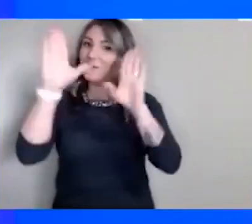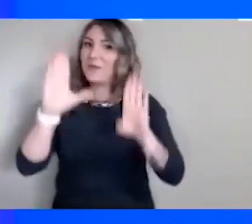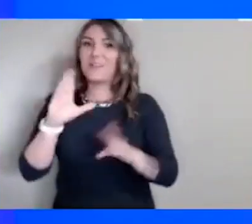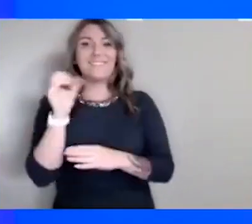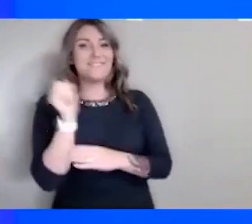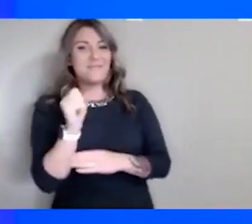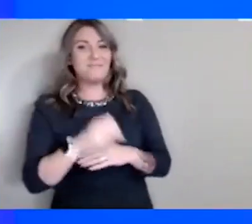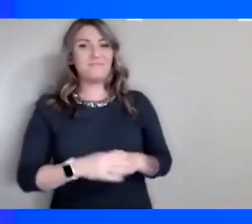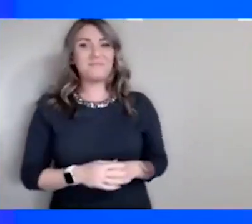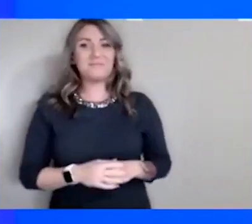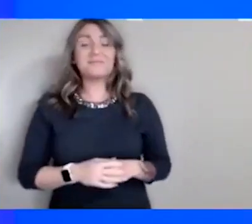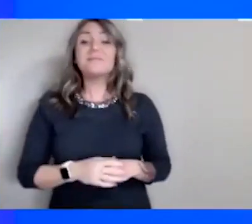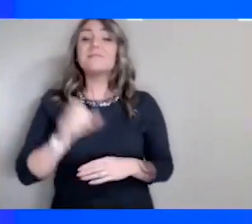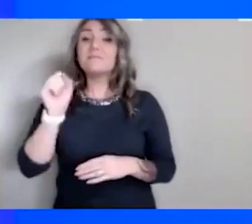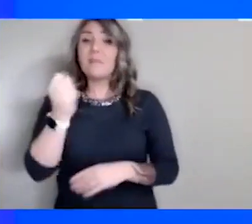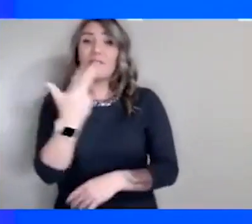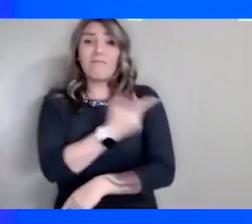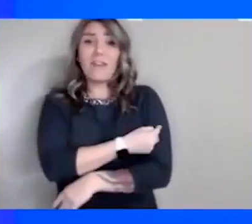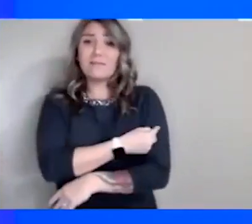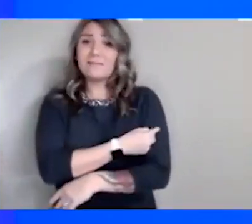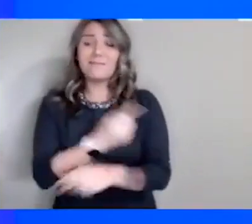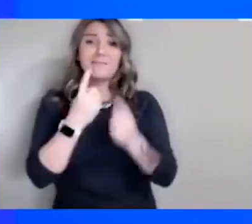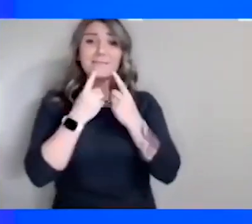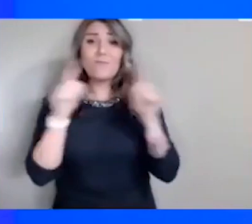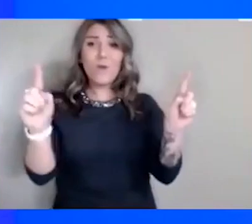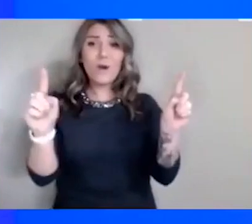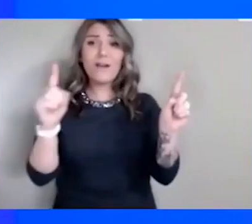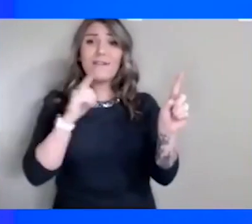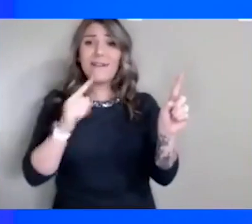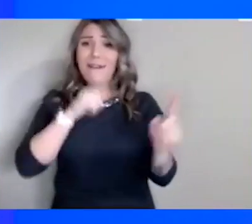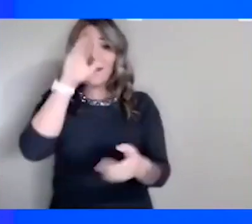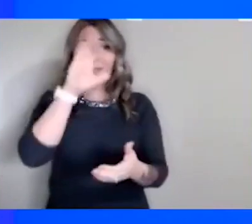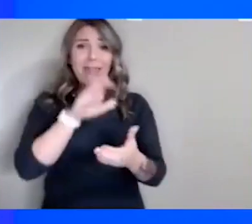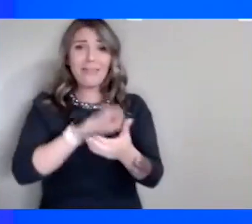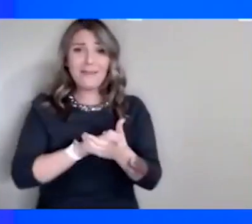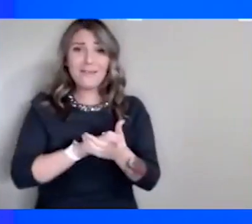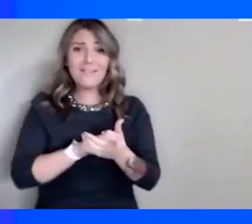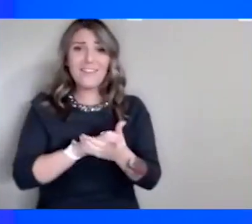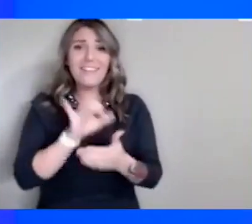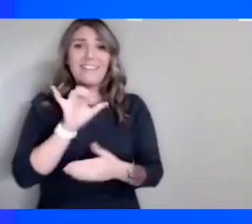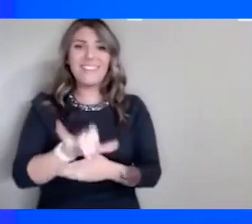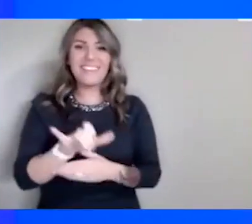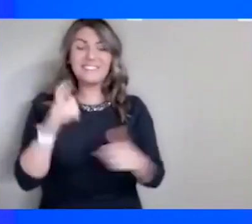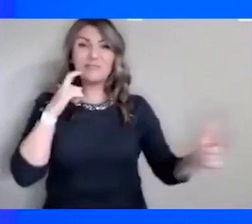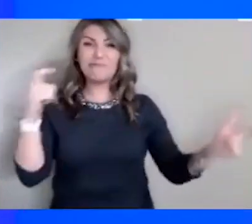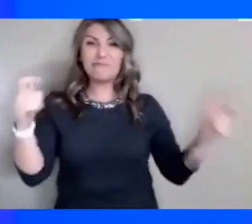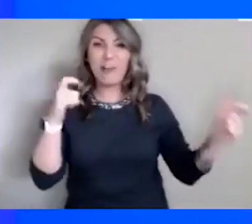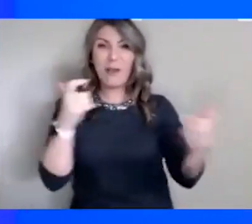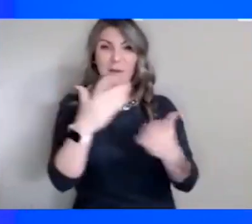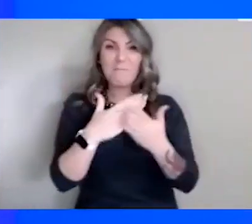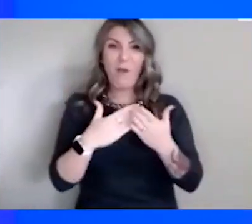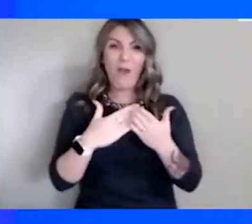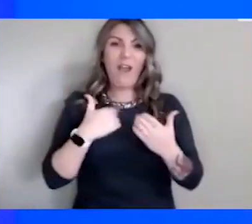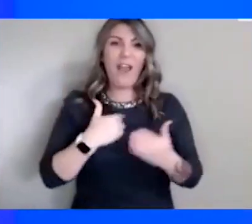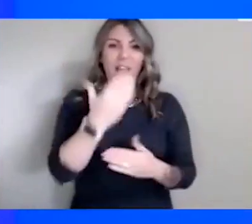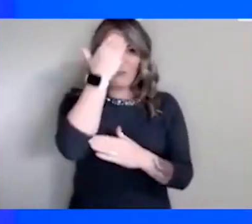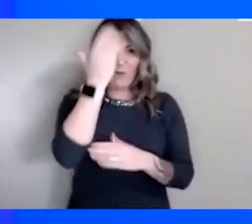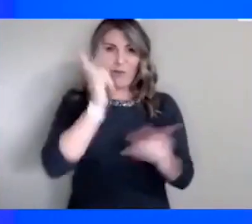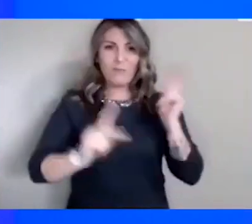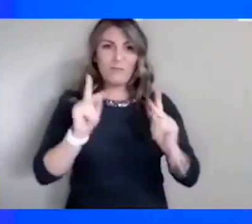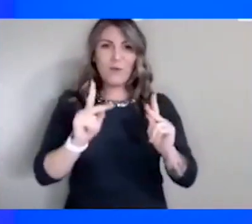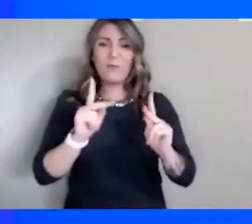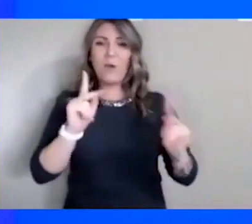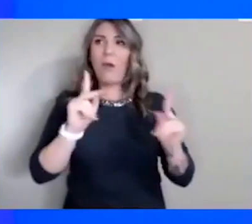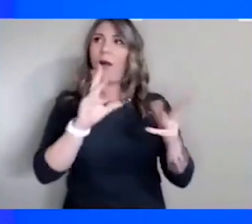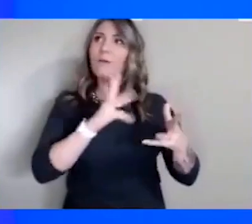again, vaccinations are working. Vaccines I work. have to believe that is the biggest part of that, because we know that people are getting together more without masks, and we see it